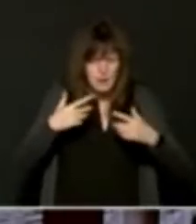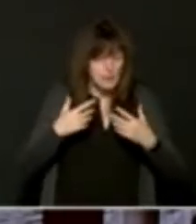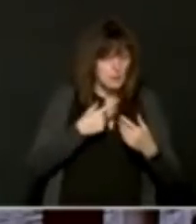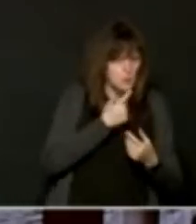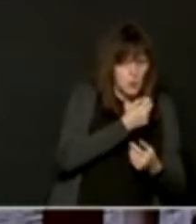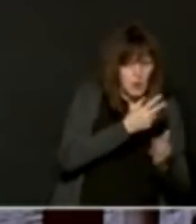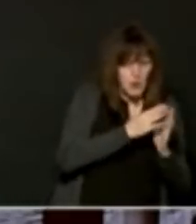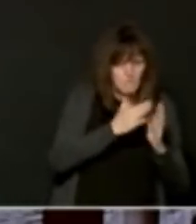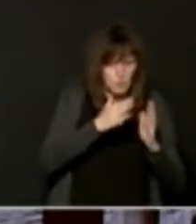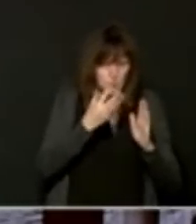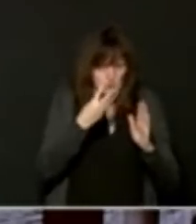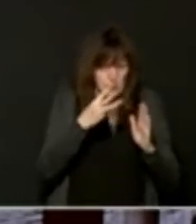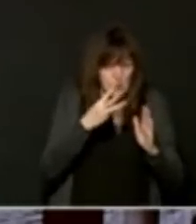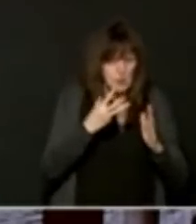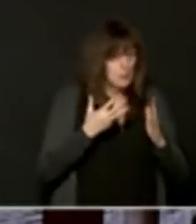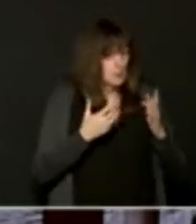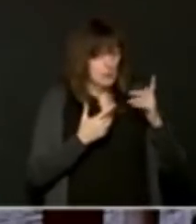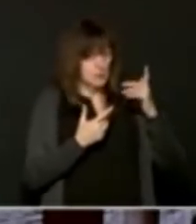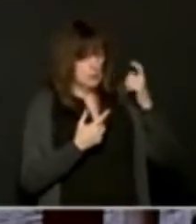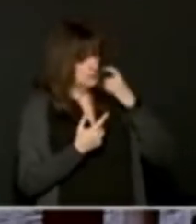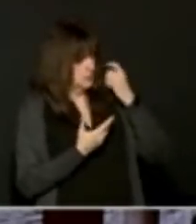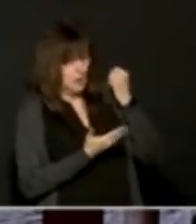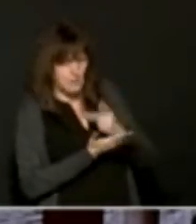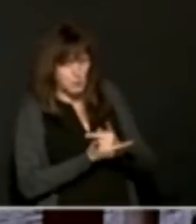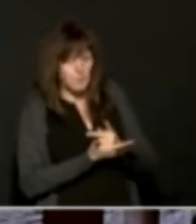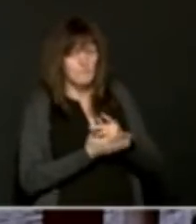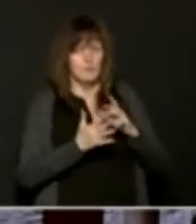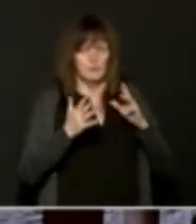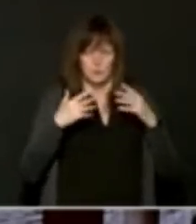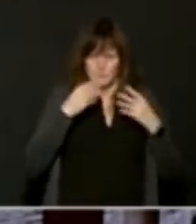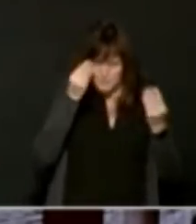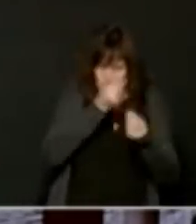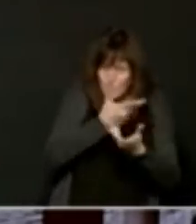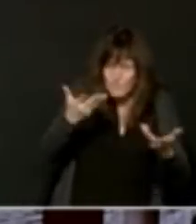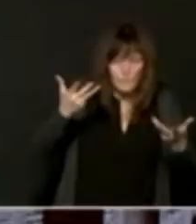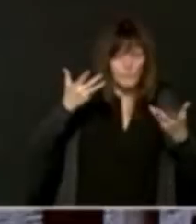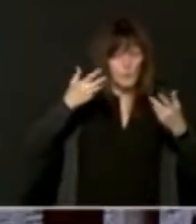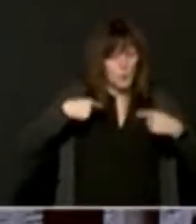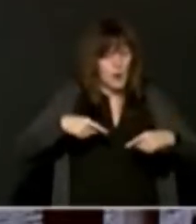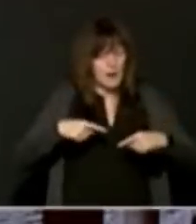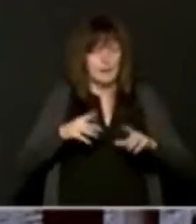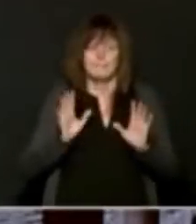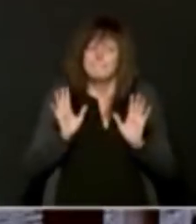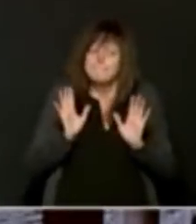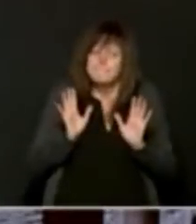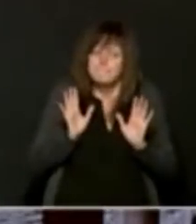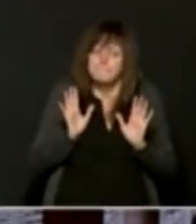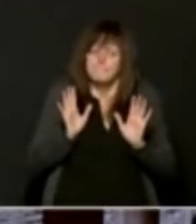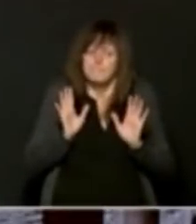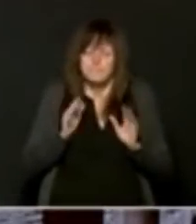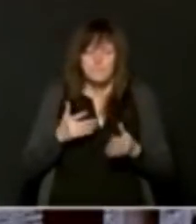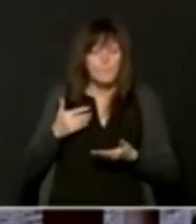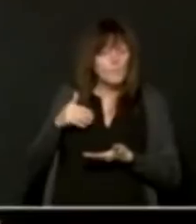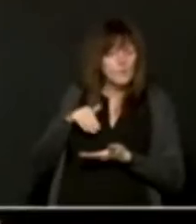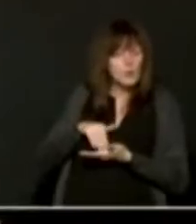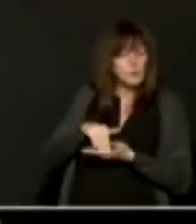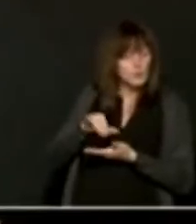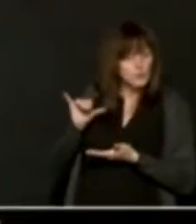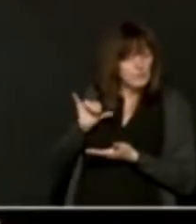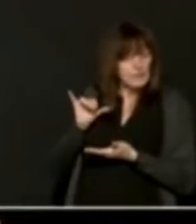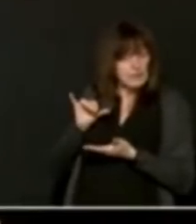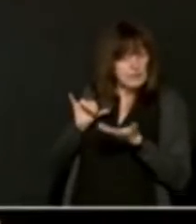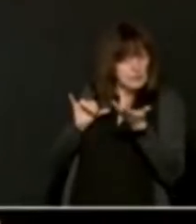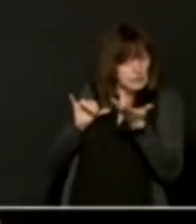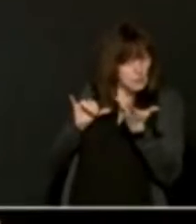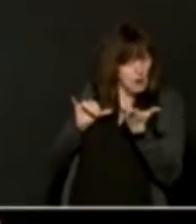approval. So I can't specifically tell you when that will occur. I don't know if Dr. Yaffe wants to comment on when will schools, if schools will